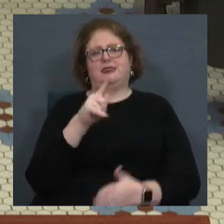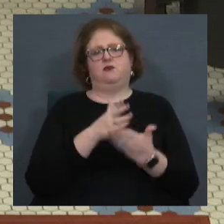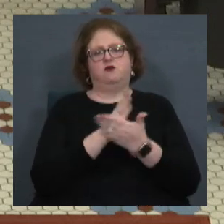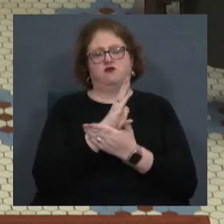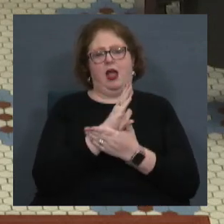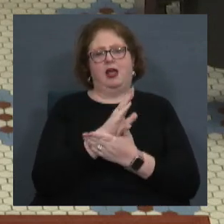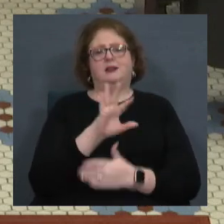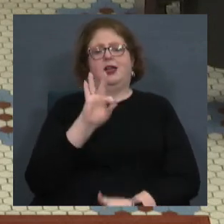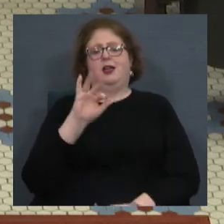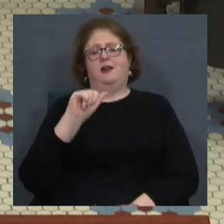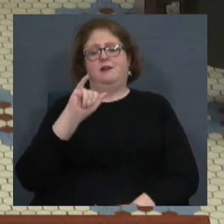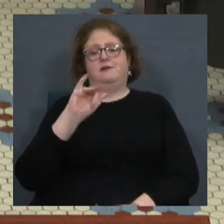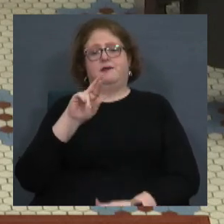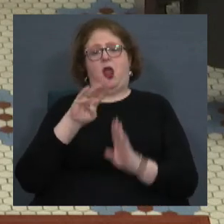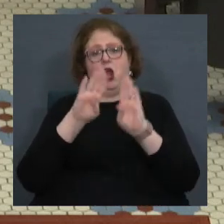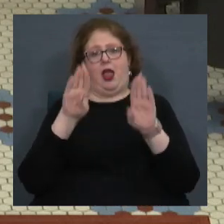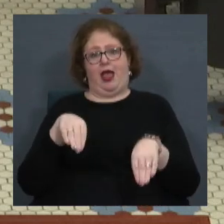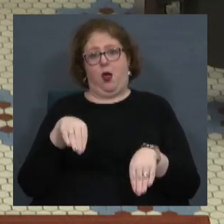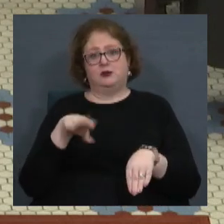with Disabilities Act.